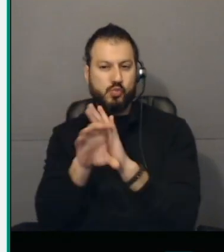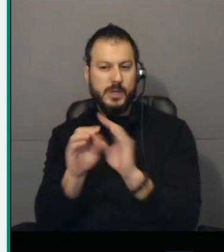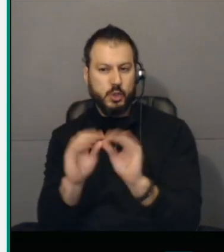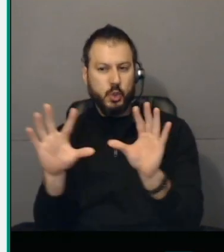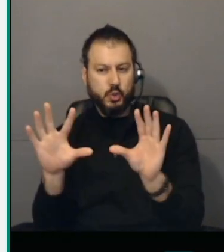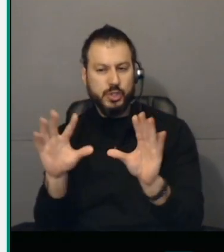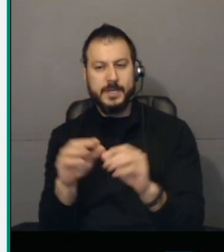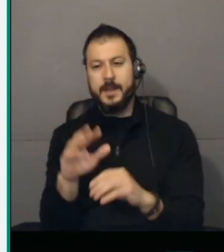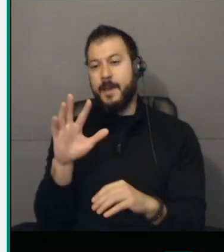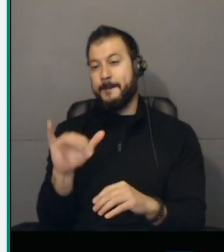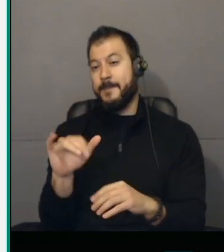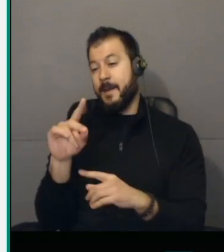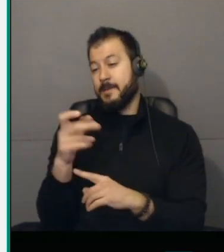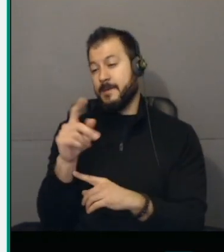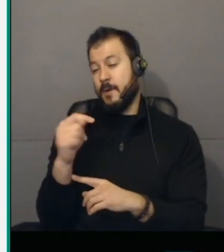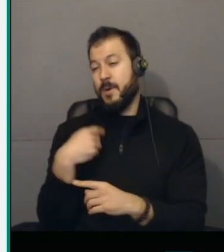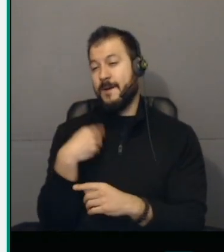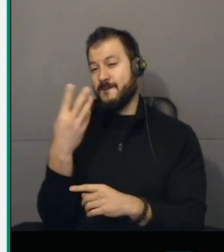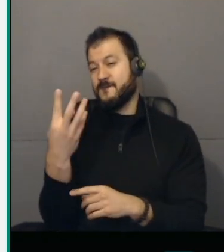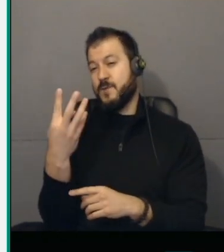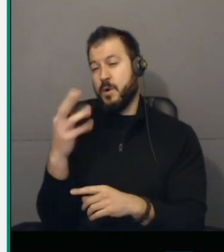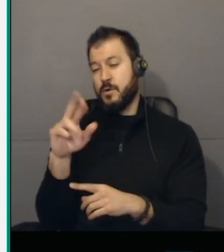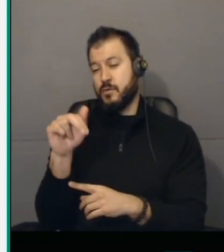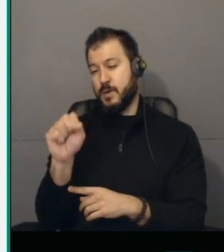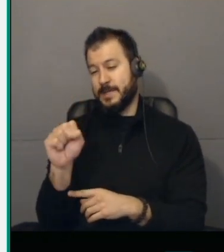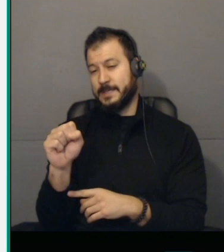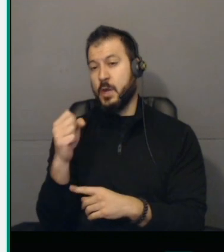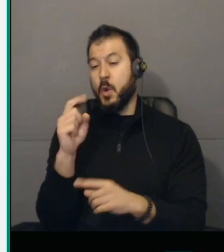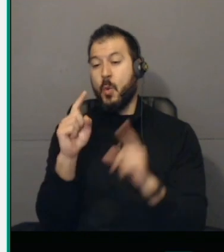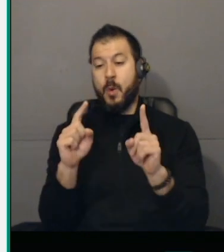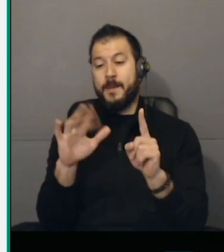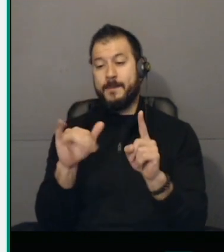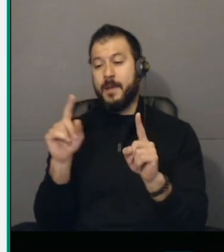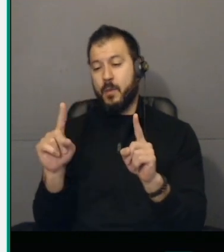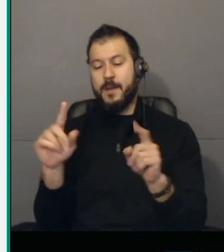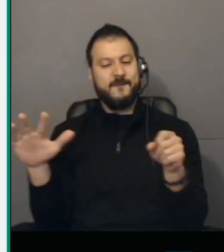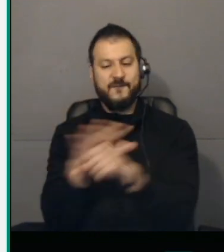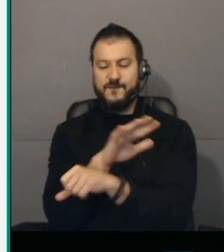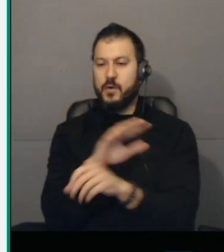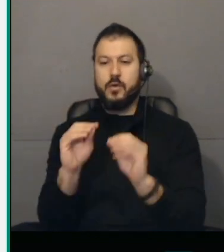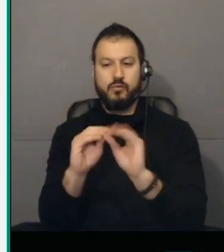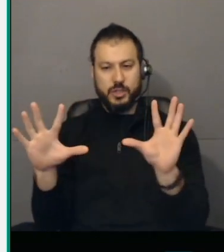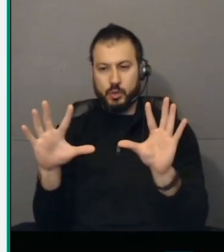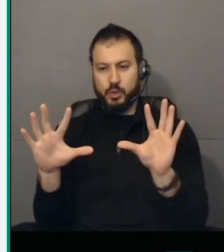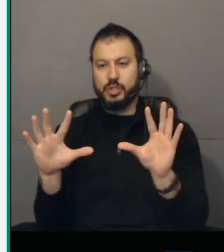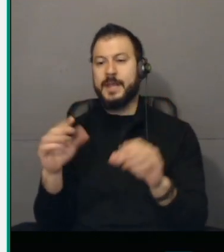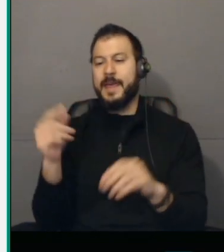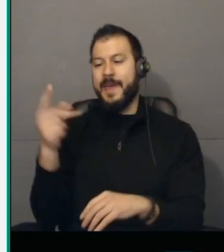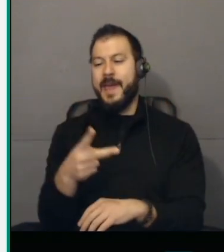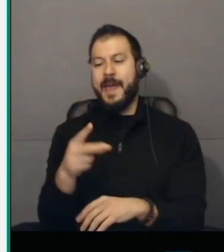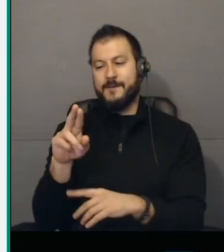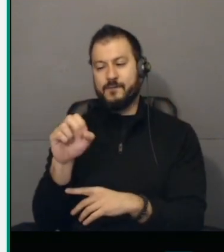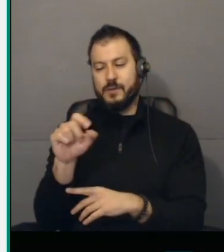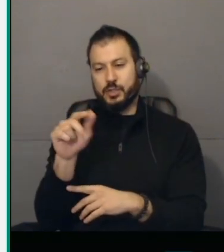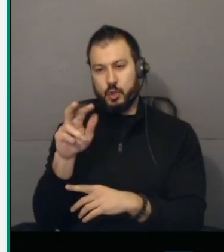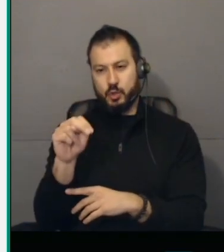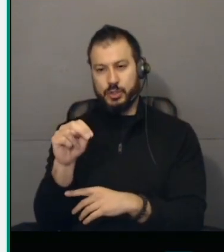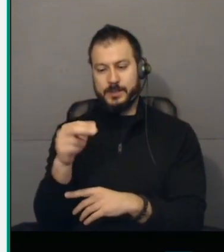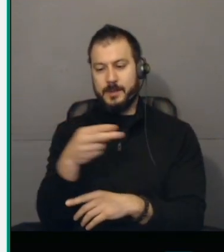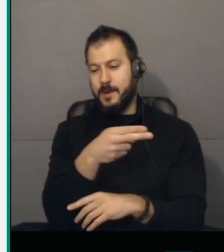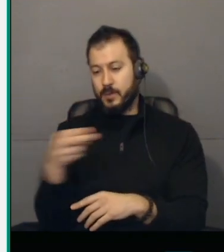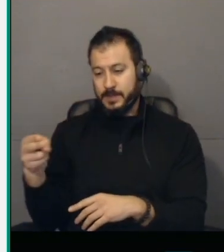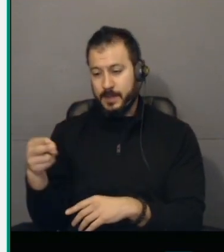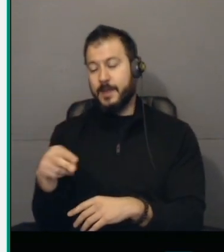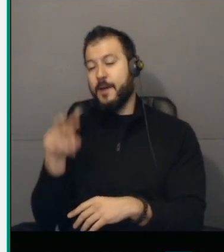So by default, there are 4 types of shading rates. There's 1x1, which is full resolution. There's half resolution horizontally,